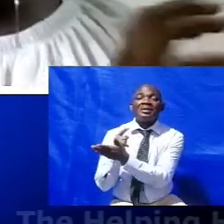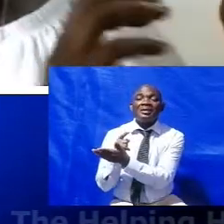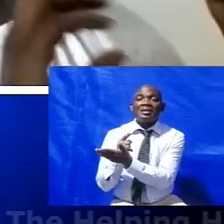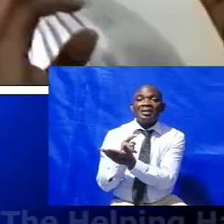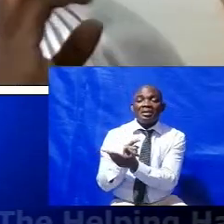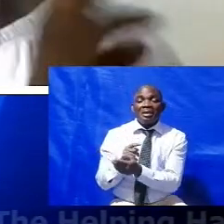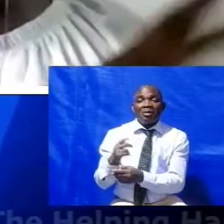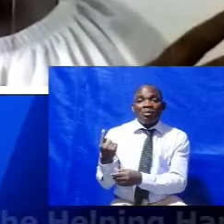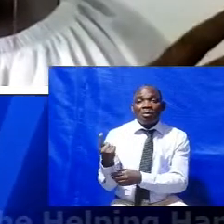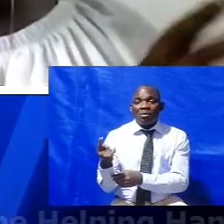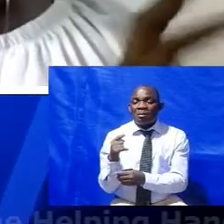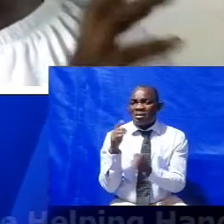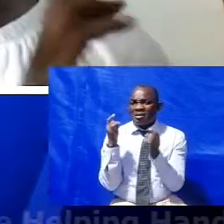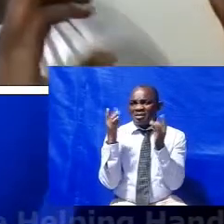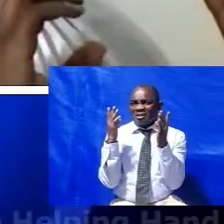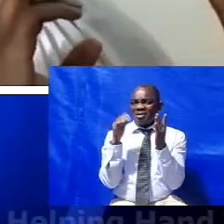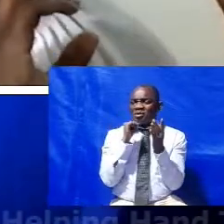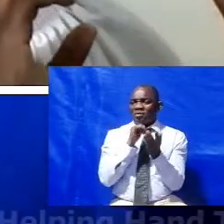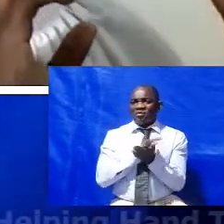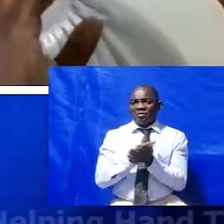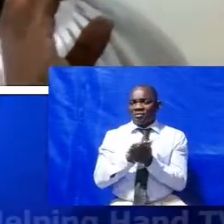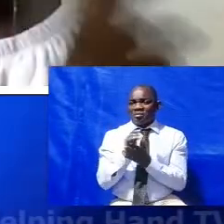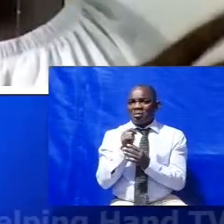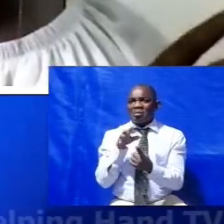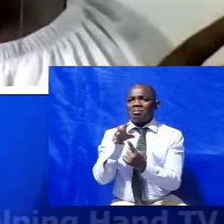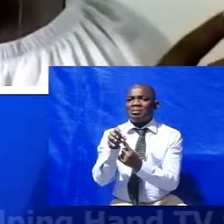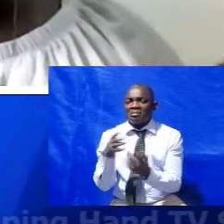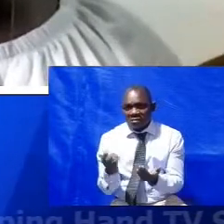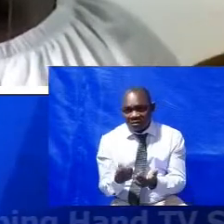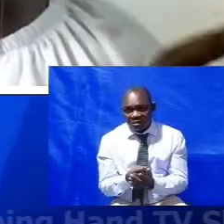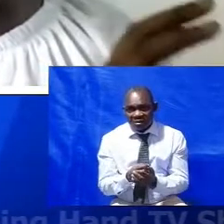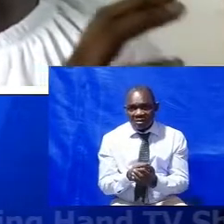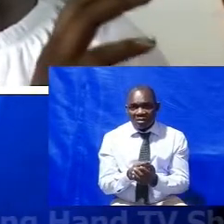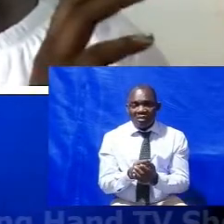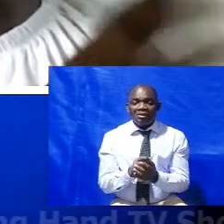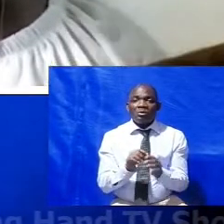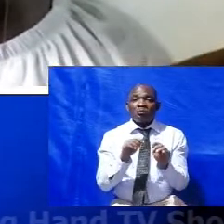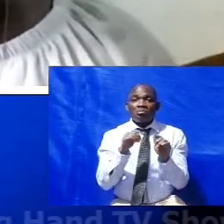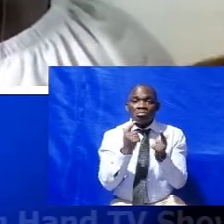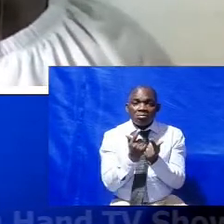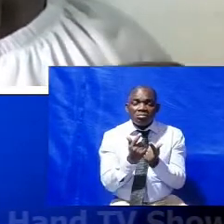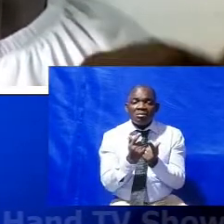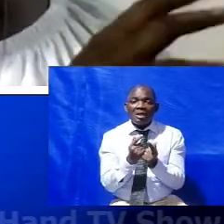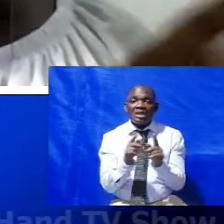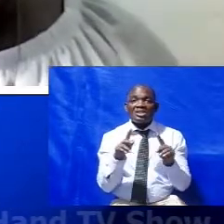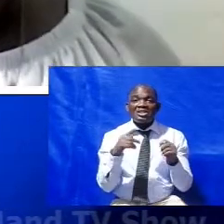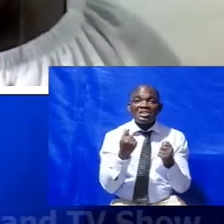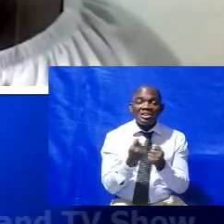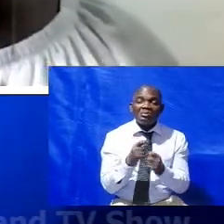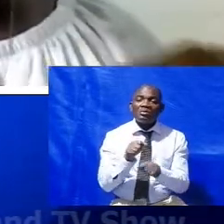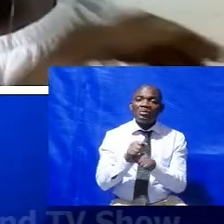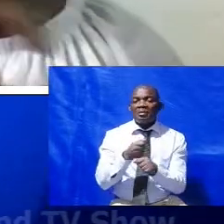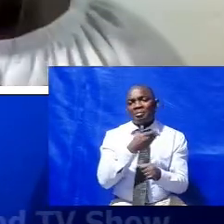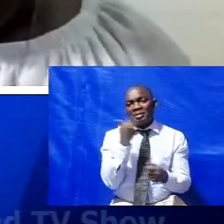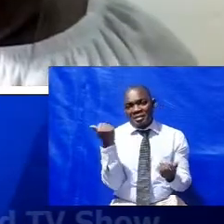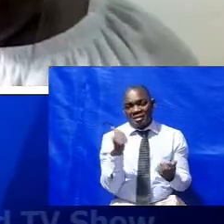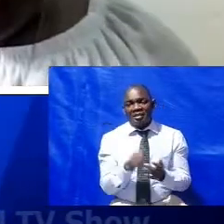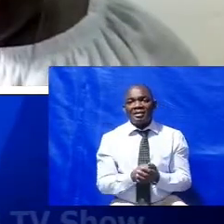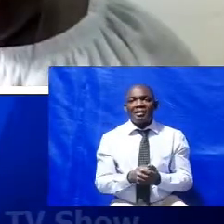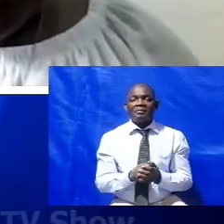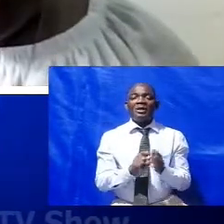see? So walking alone, maybe it's not a nice place for grazing and all that, struggling alone, and